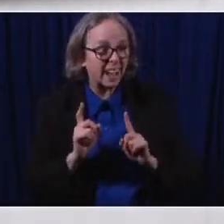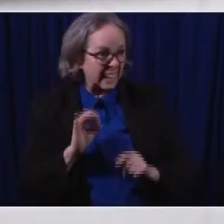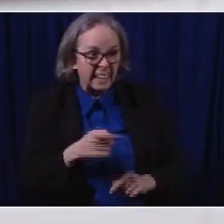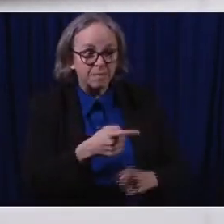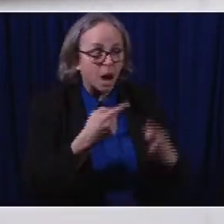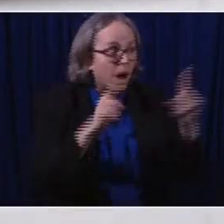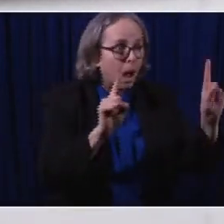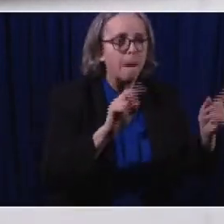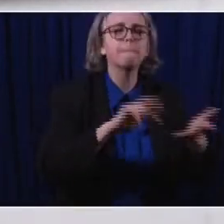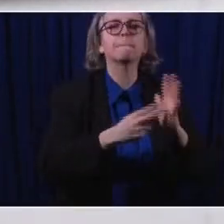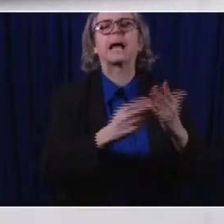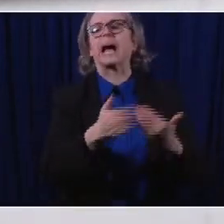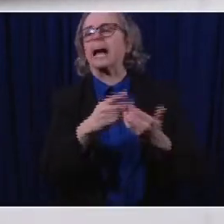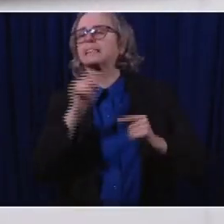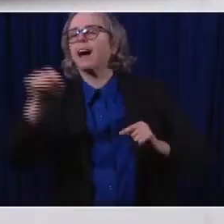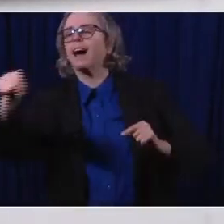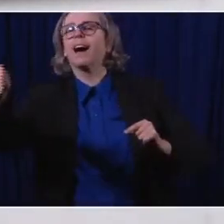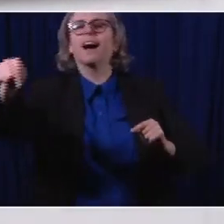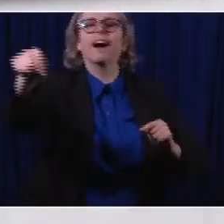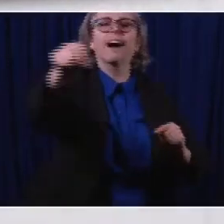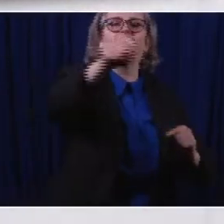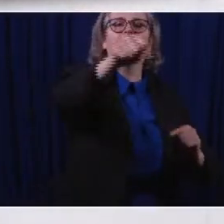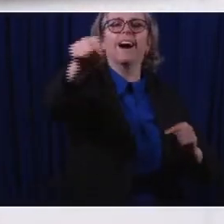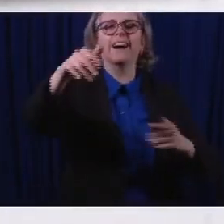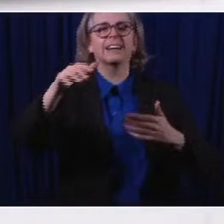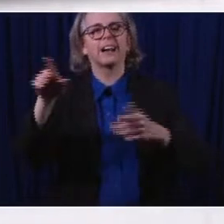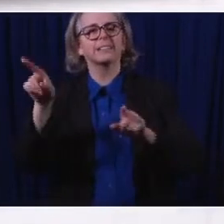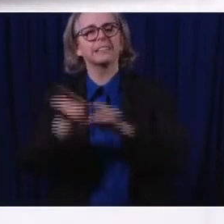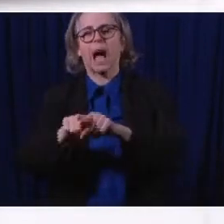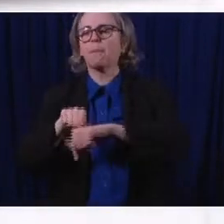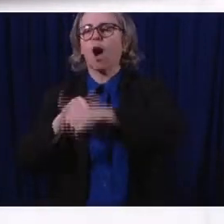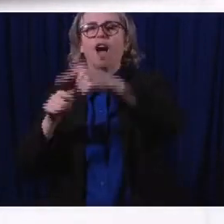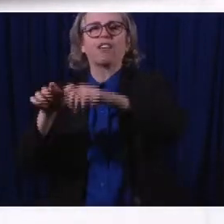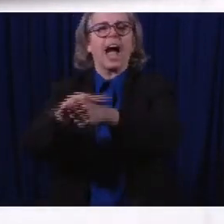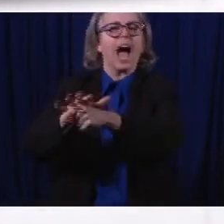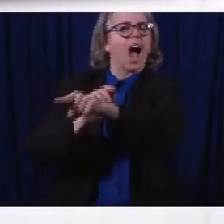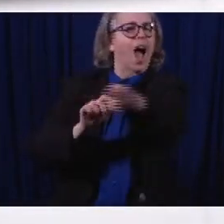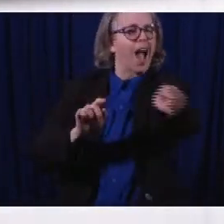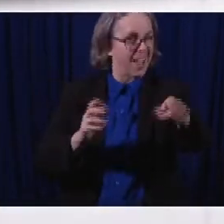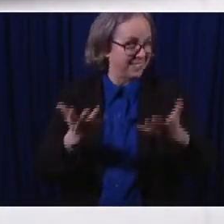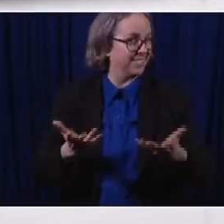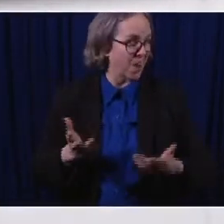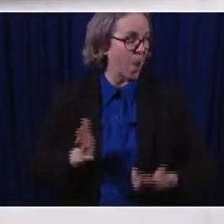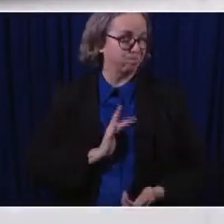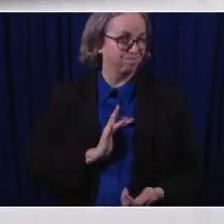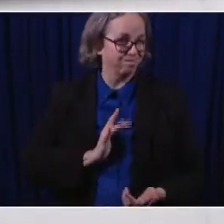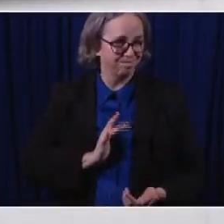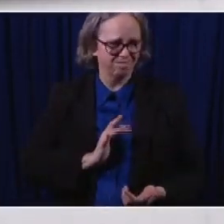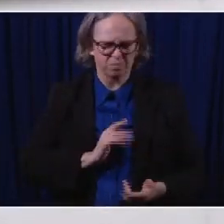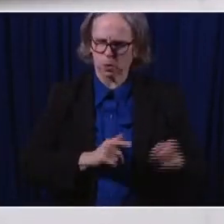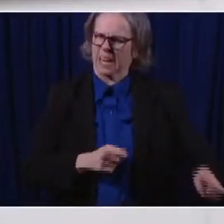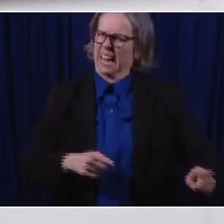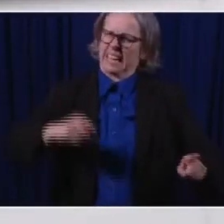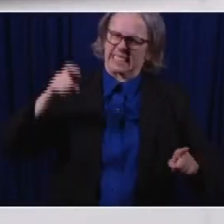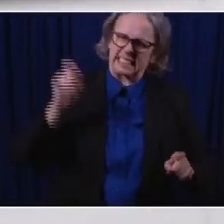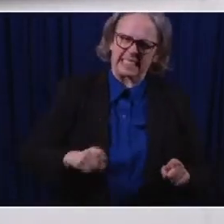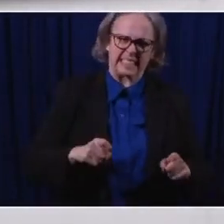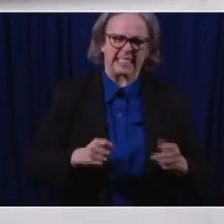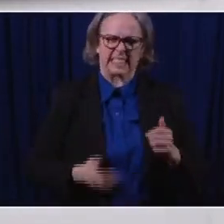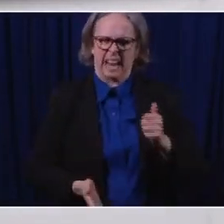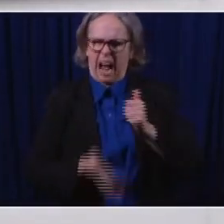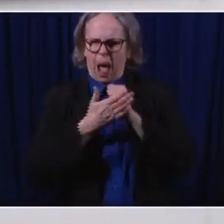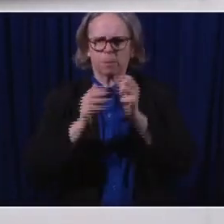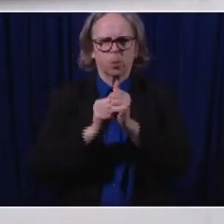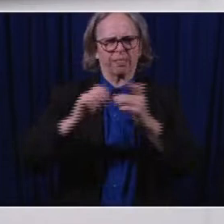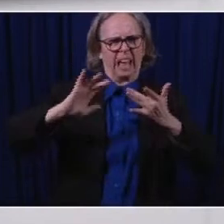desperate need of mental health services and other telehealth services due to the lack of connectivity in Monroe